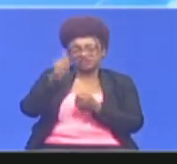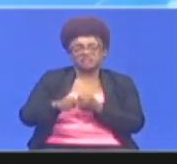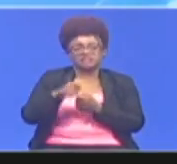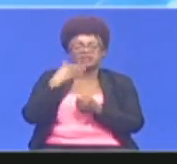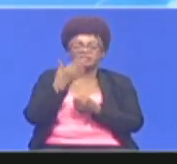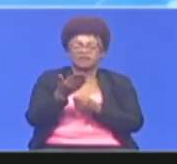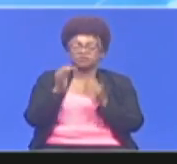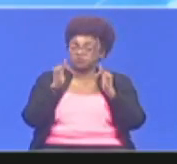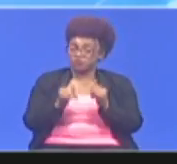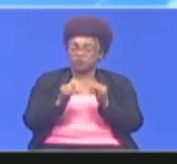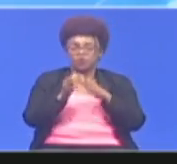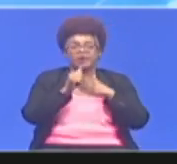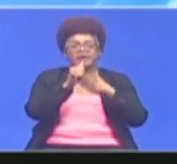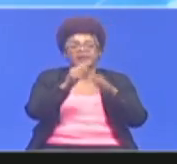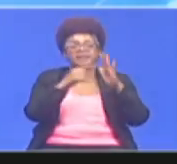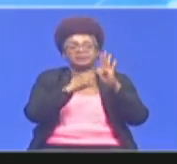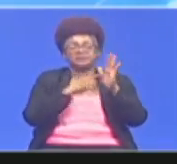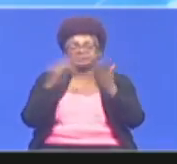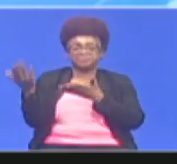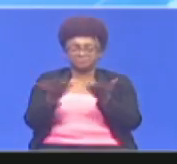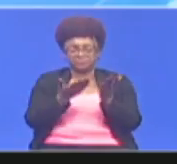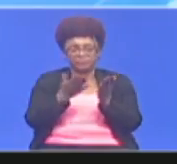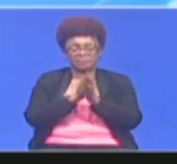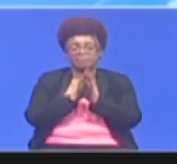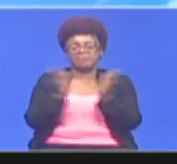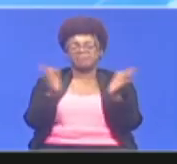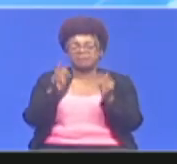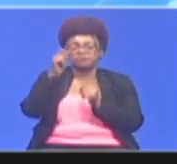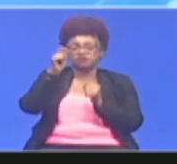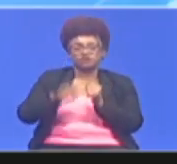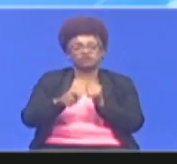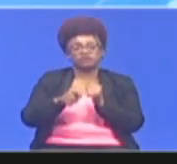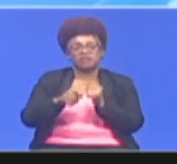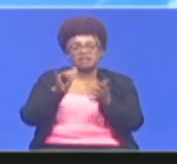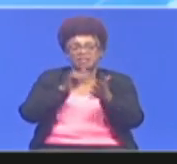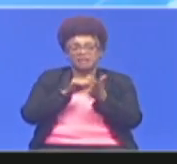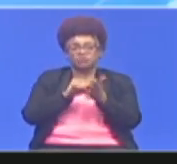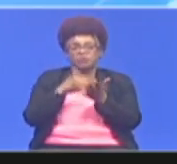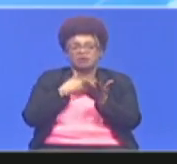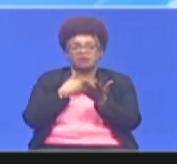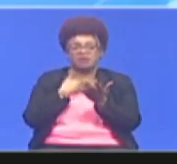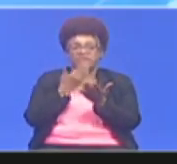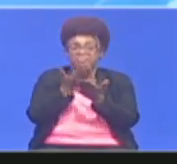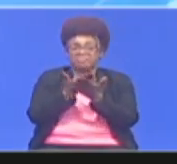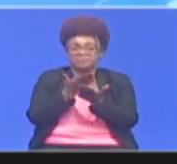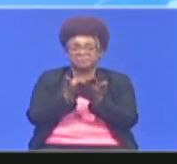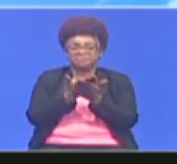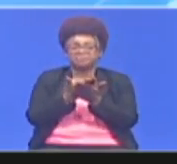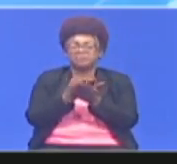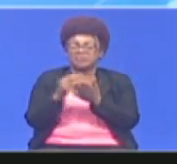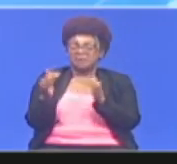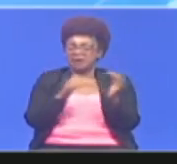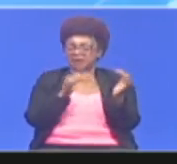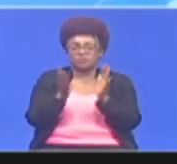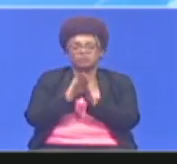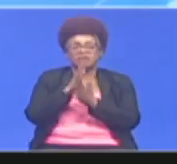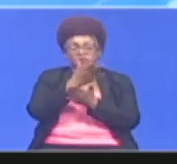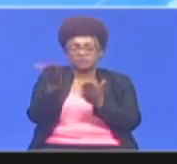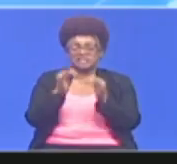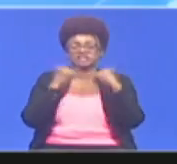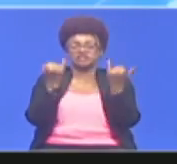guidelines introduced by the Office of the Directorate of Public Prosecutions that will seek plea bargain deals with suspects and